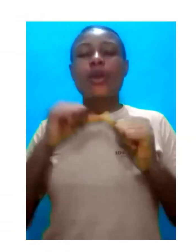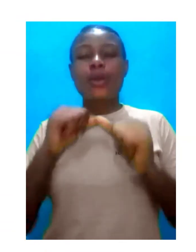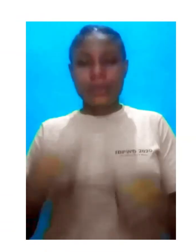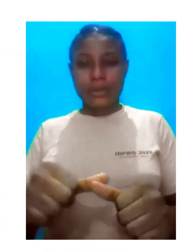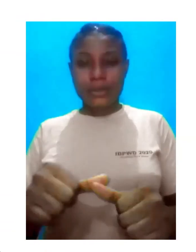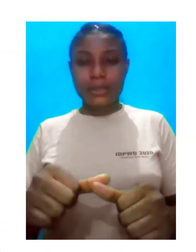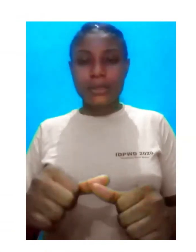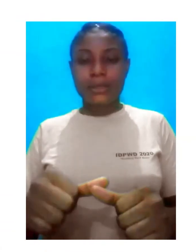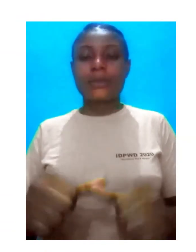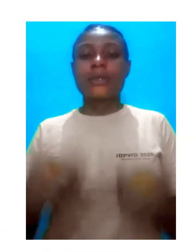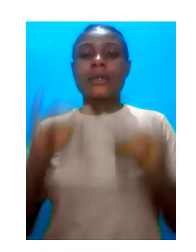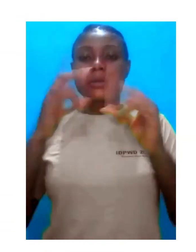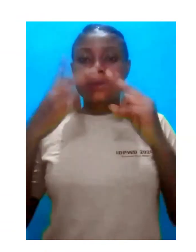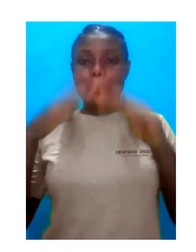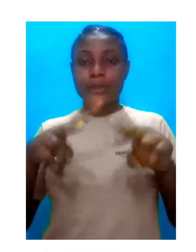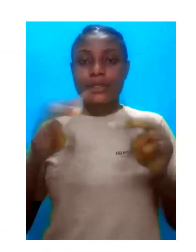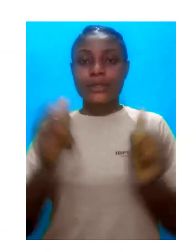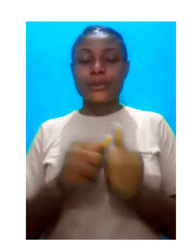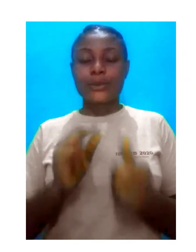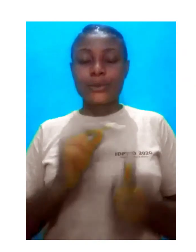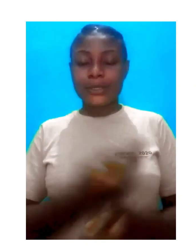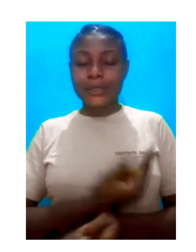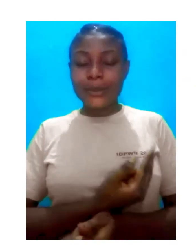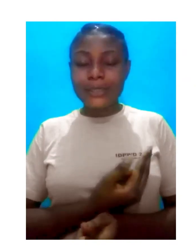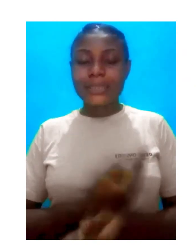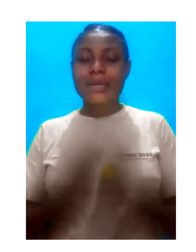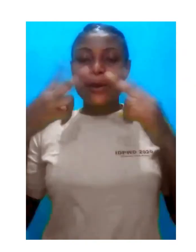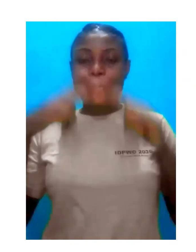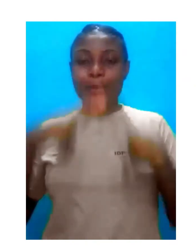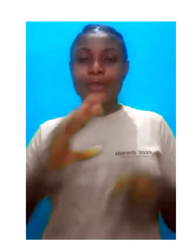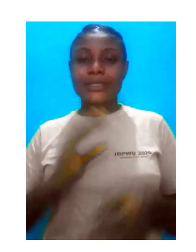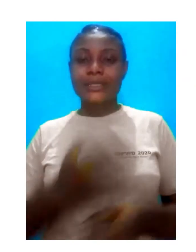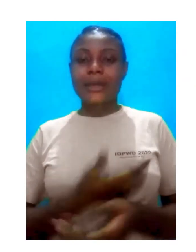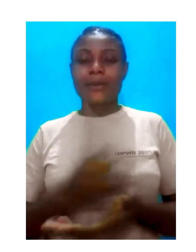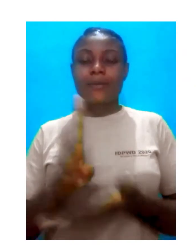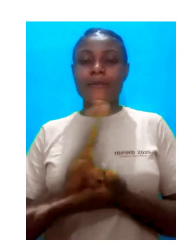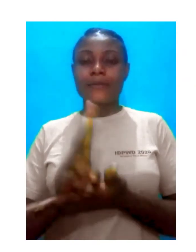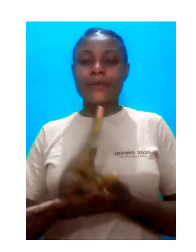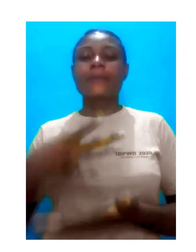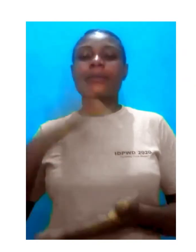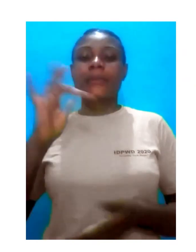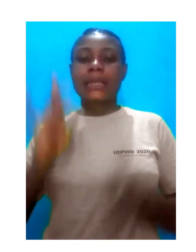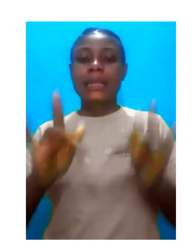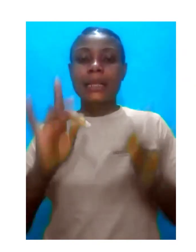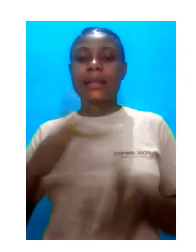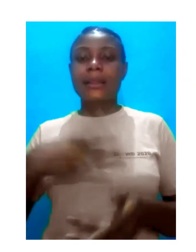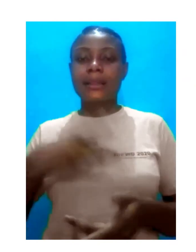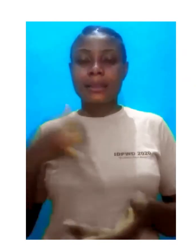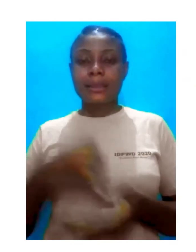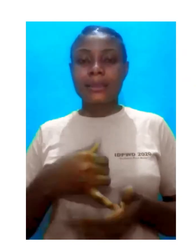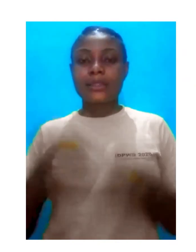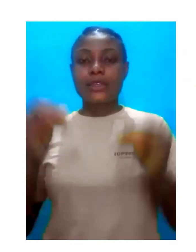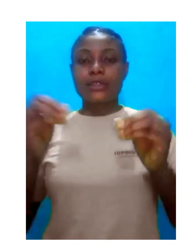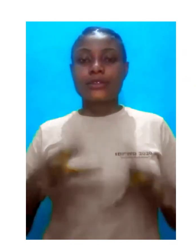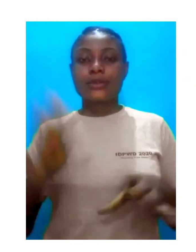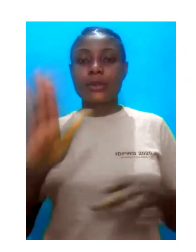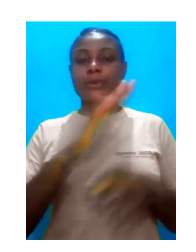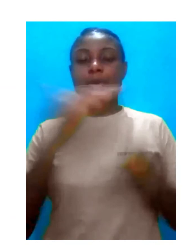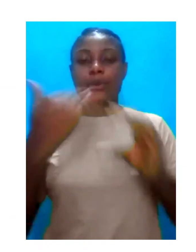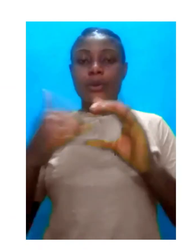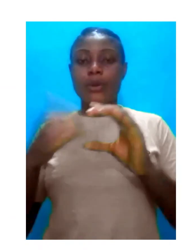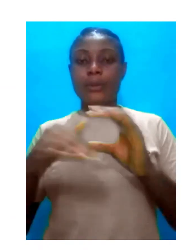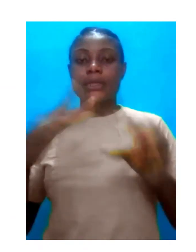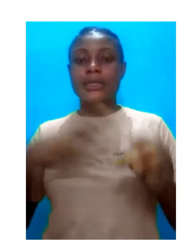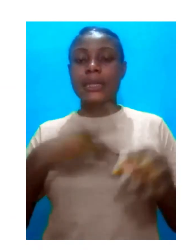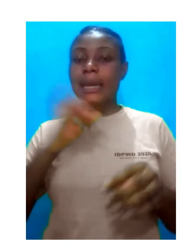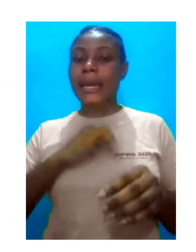I promise you. Keep on keeping on with us, keep on watching our videos and keep on liking them.